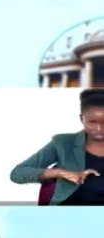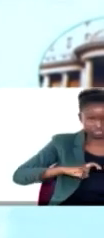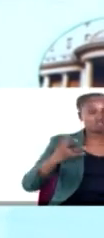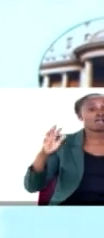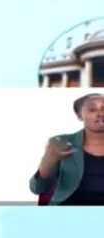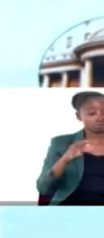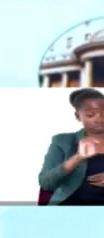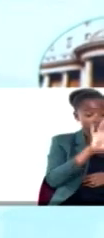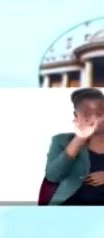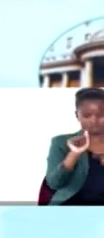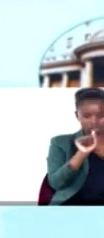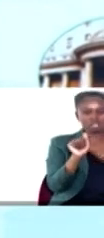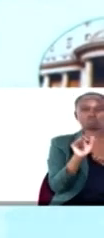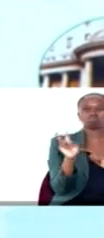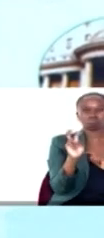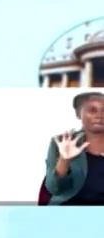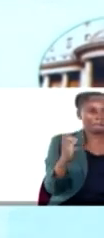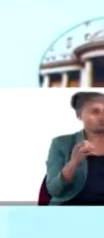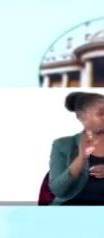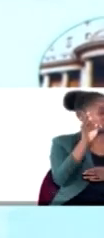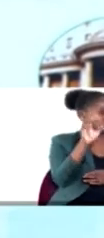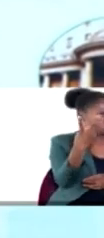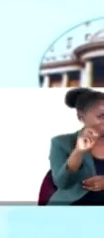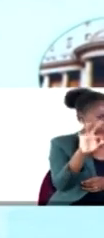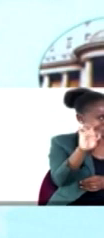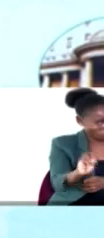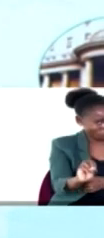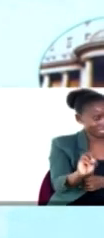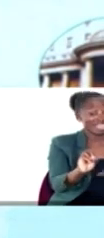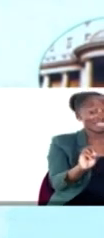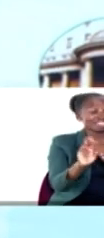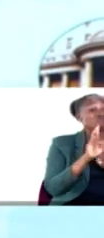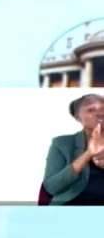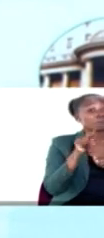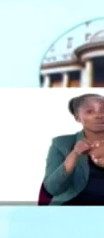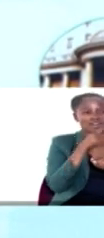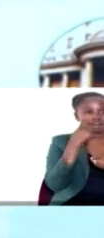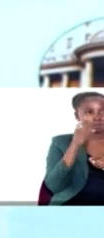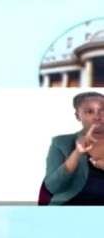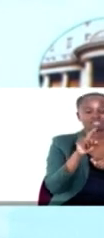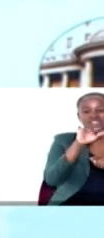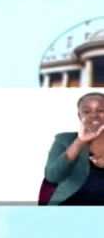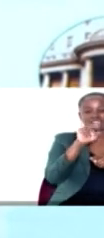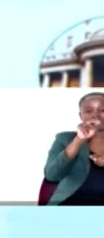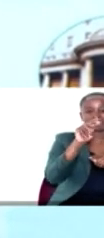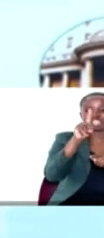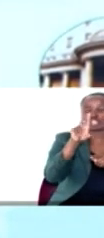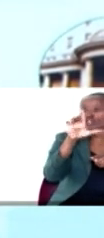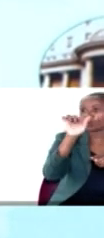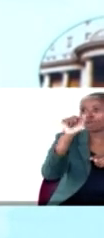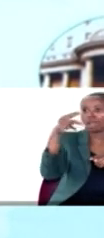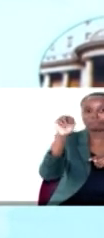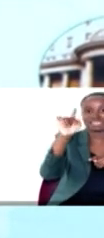is likely to be in 2030. And they call that report Indlulamithi Scenarios, South